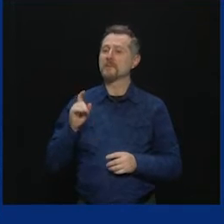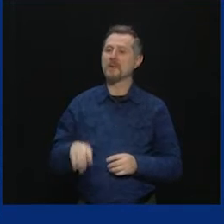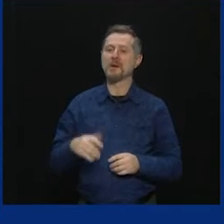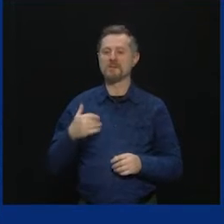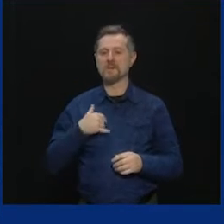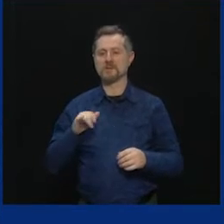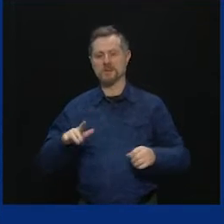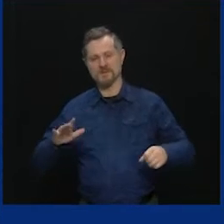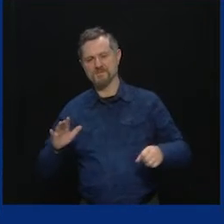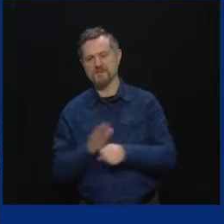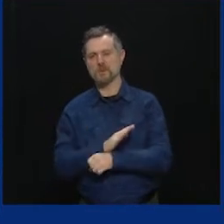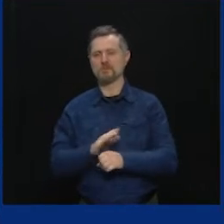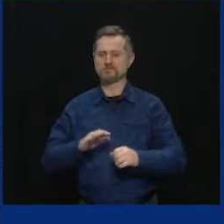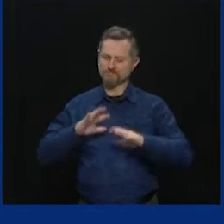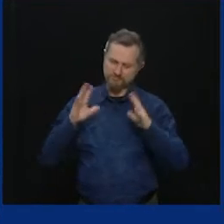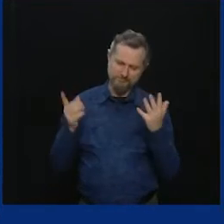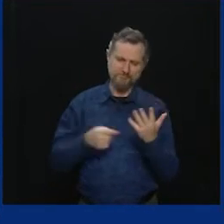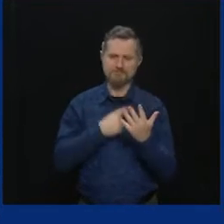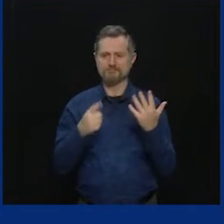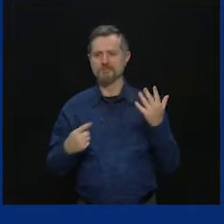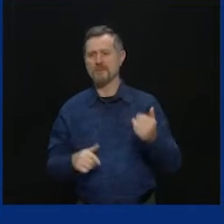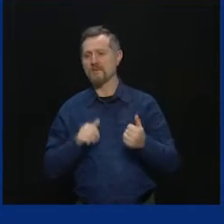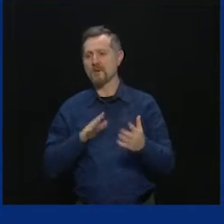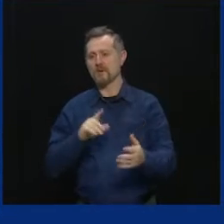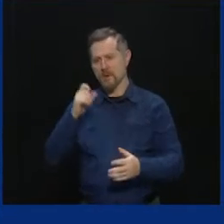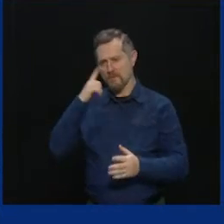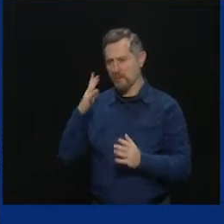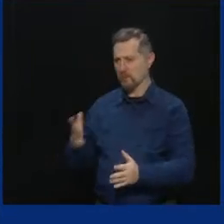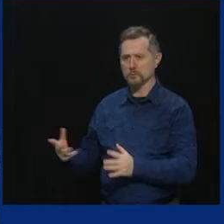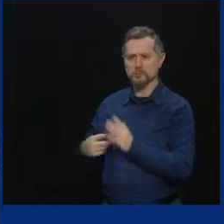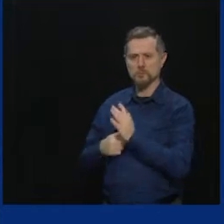approach. And the governor has shown a commitment